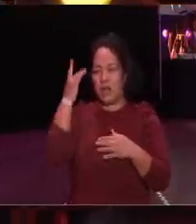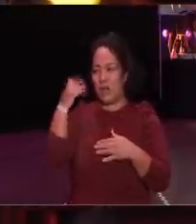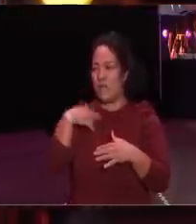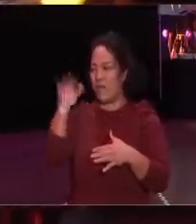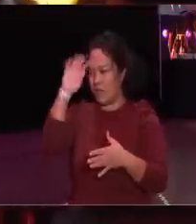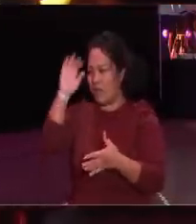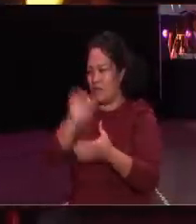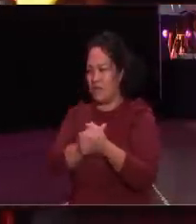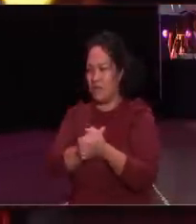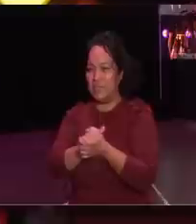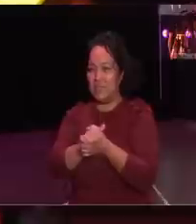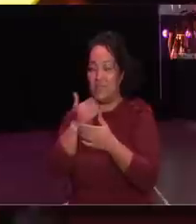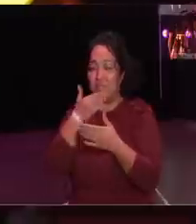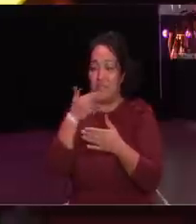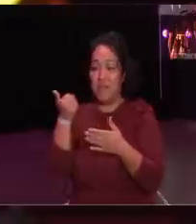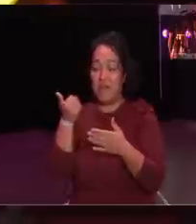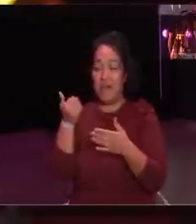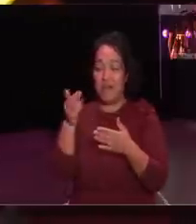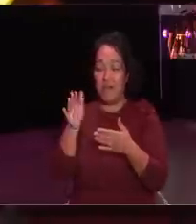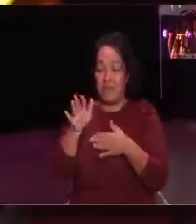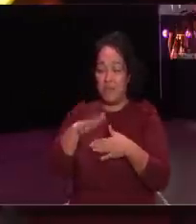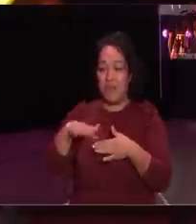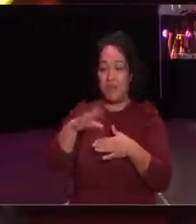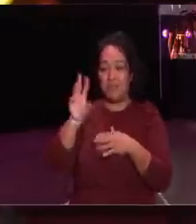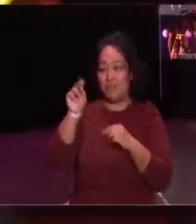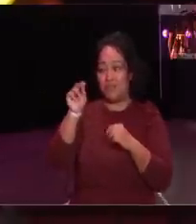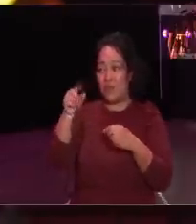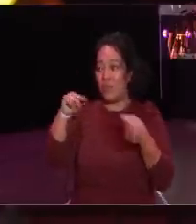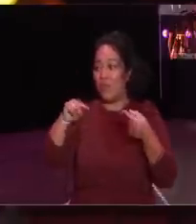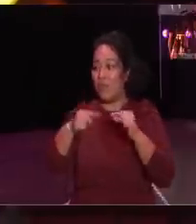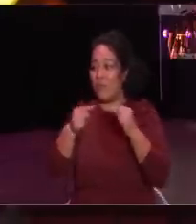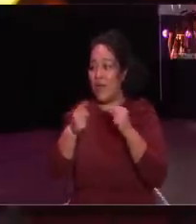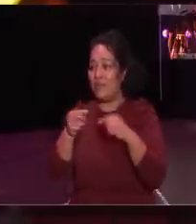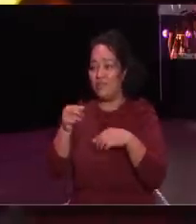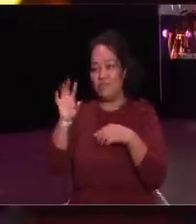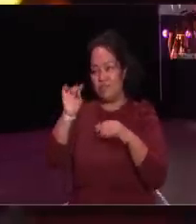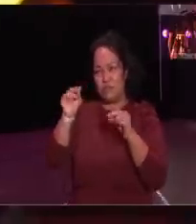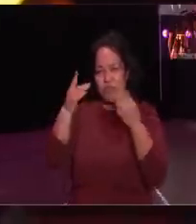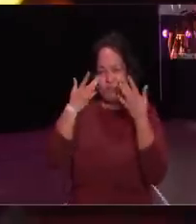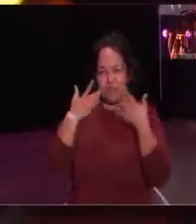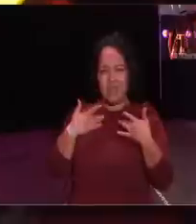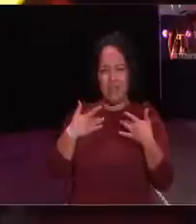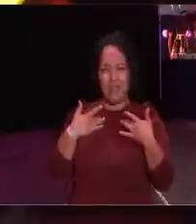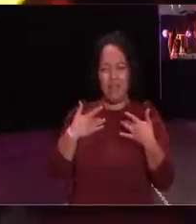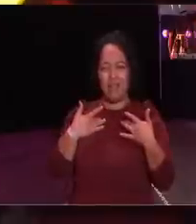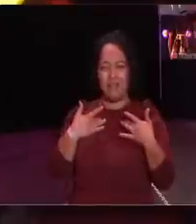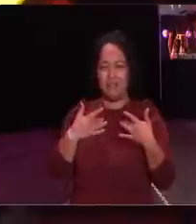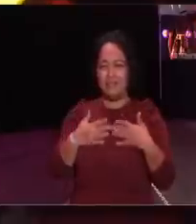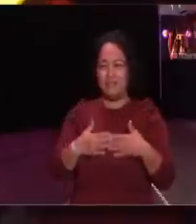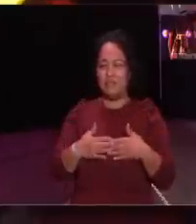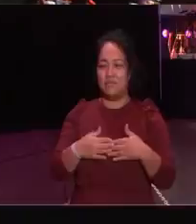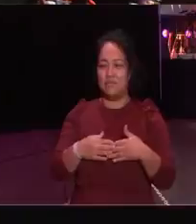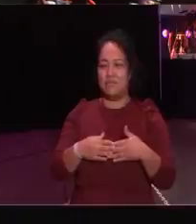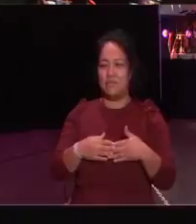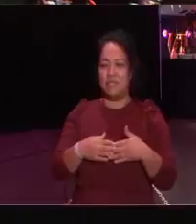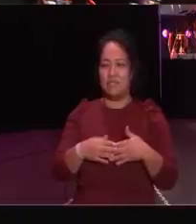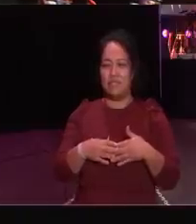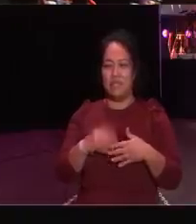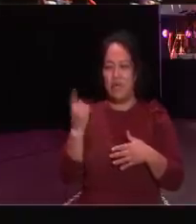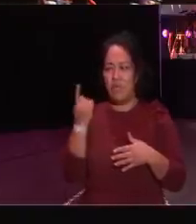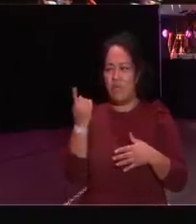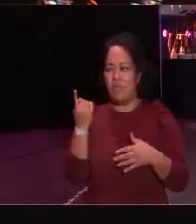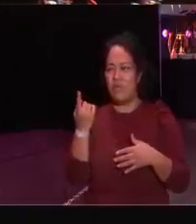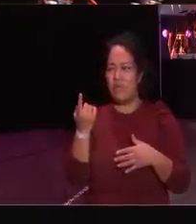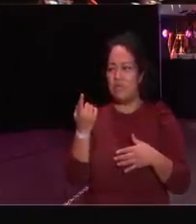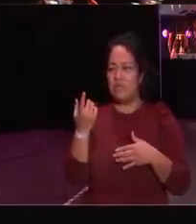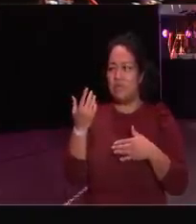husband is in a better place. Allí no hay dolor. There's no pain there. No hay tristeza. There's no sadness. Lo único que ha pasado es que se nos adelantaron. The only thing is